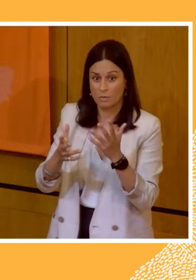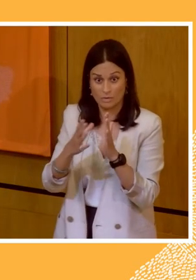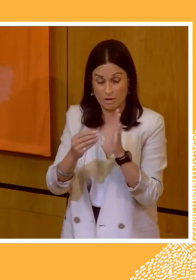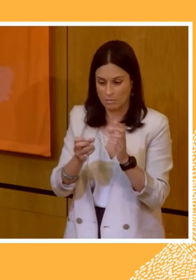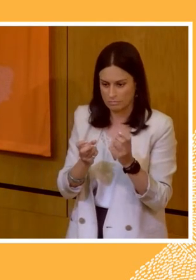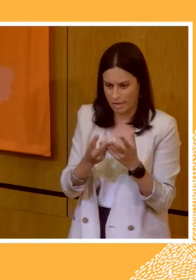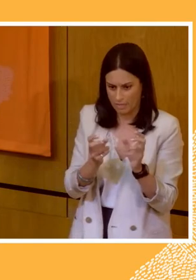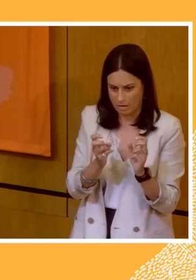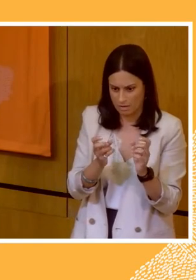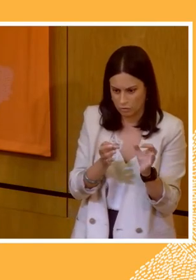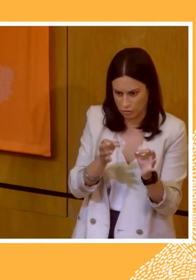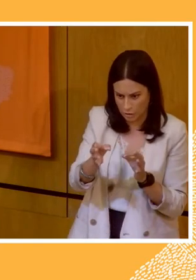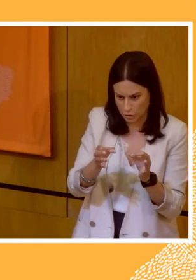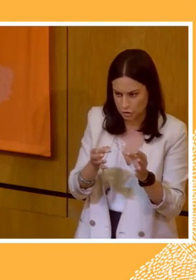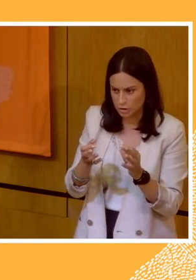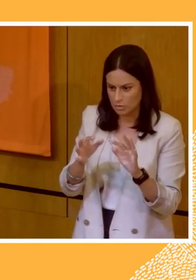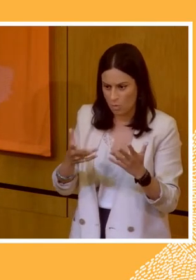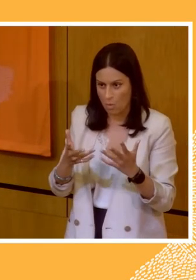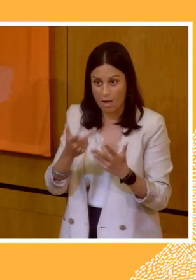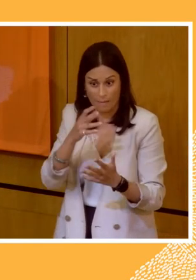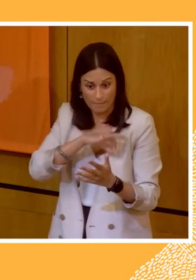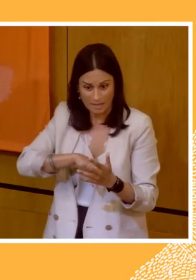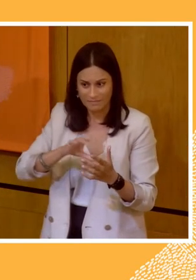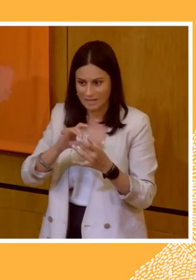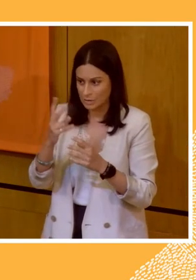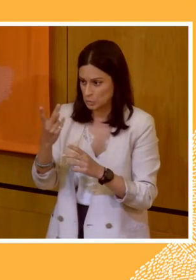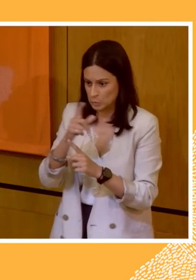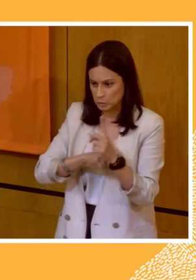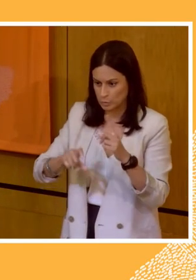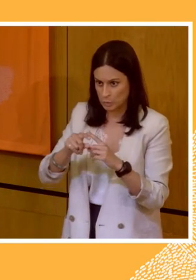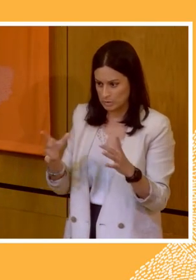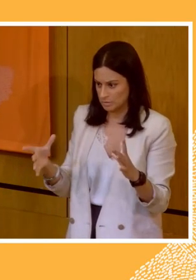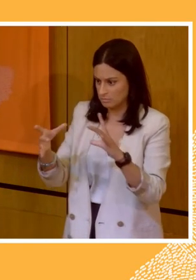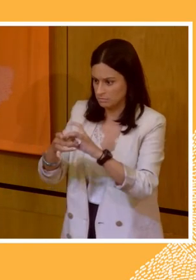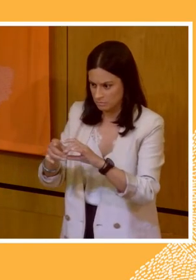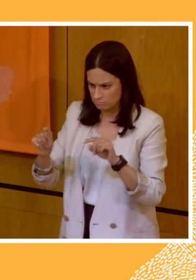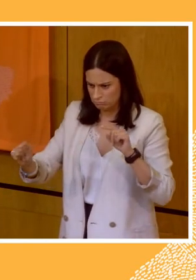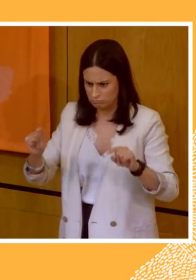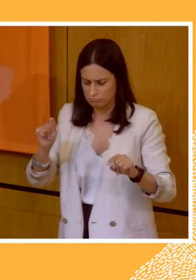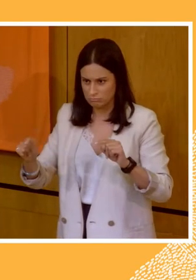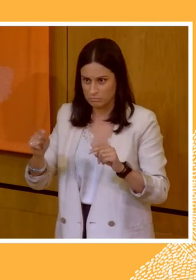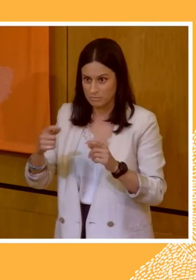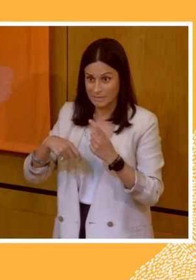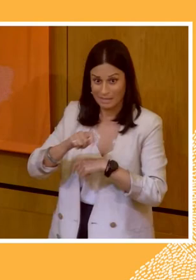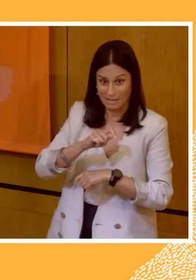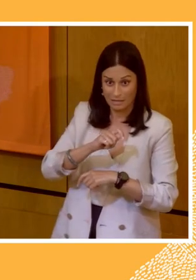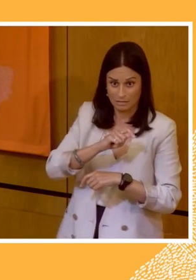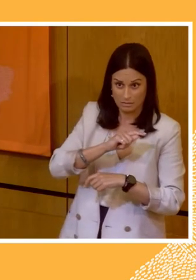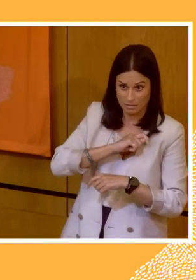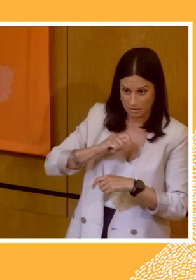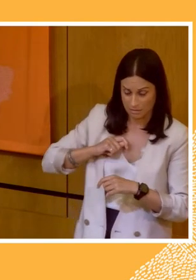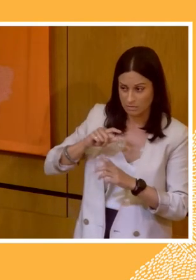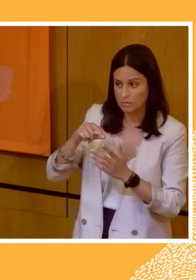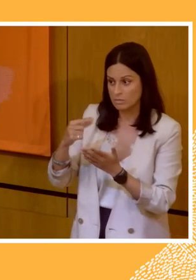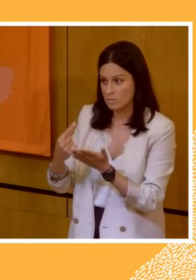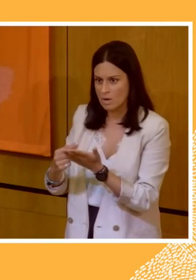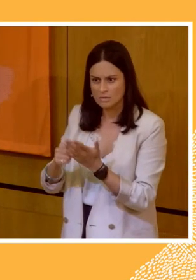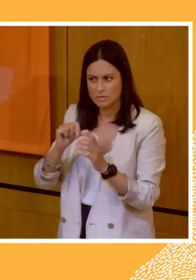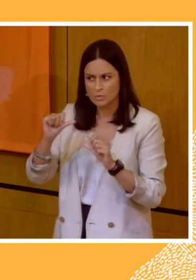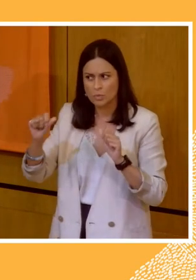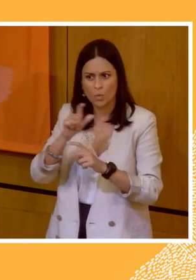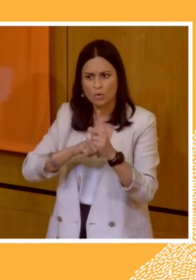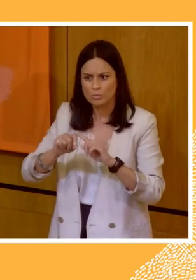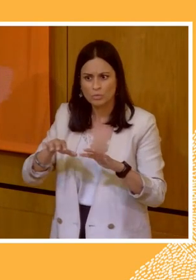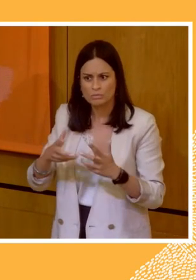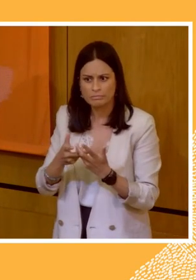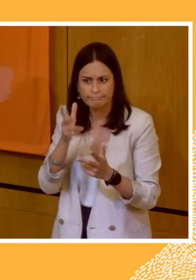or benefits felt by your two communities have been in India and in Kenya. And I'd love to